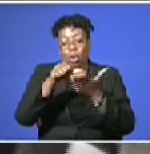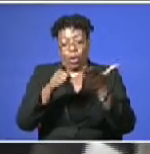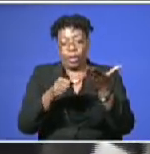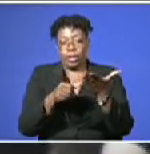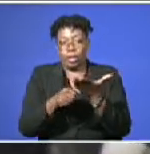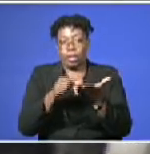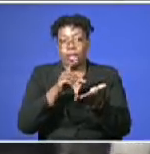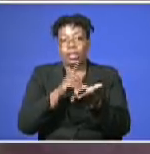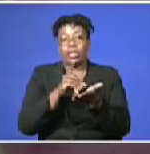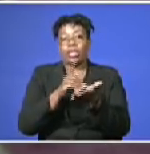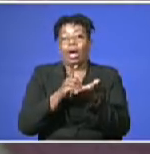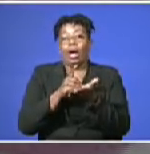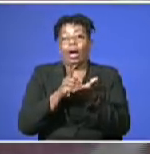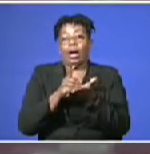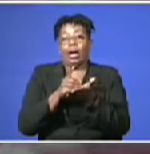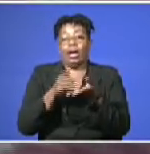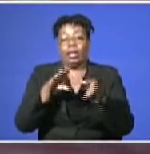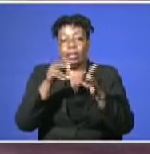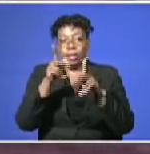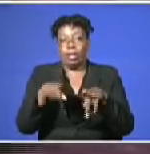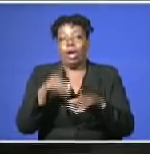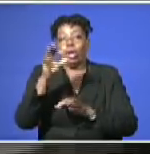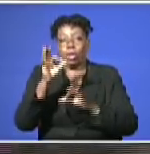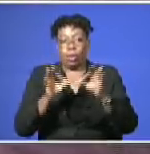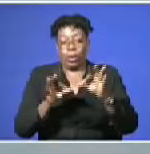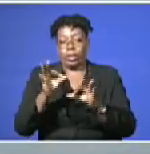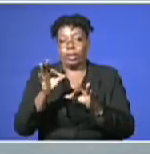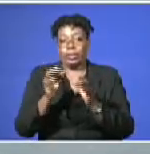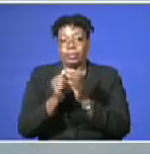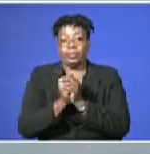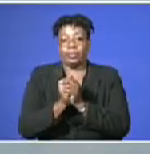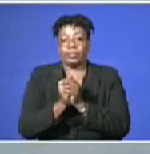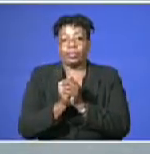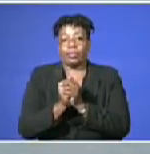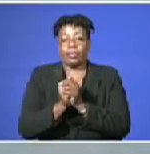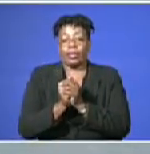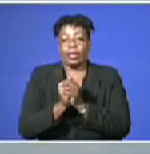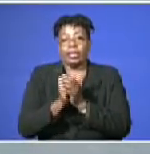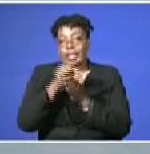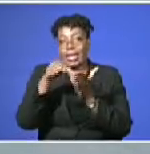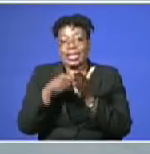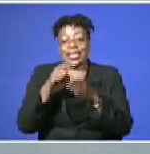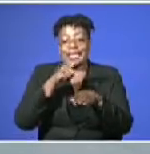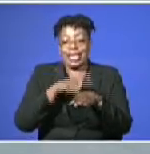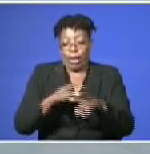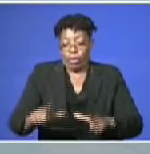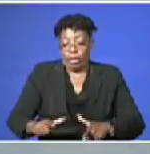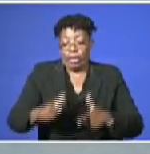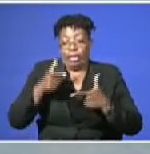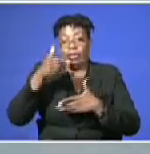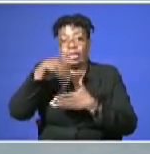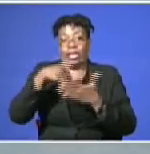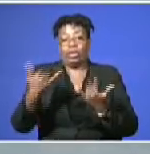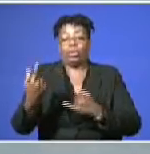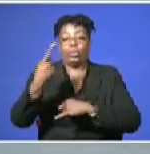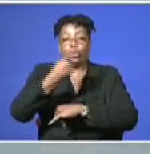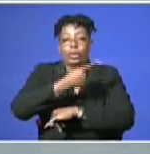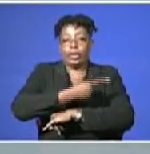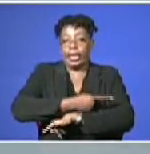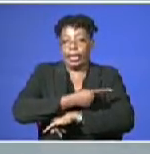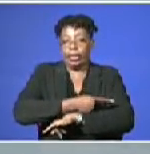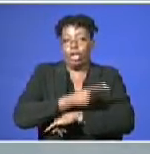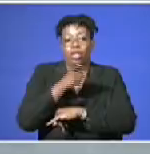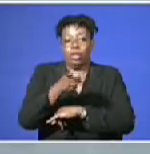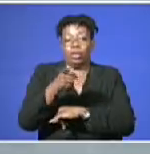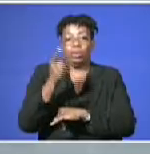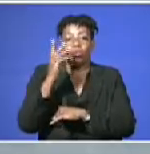that police operations rarely have such deadly consequences. These are the times that we're living in today. And, you know, you're going